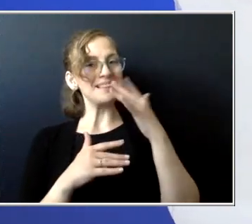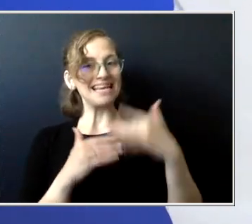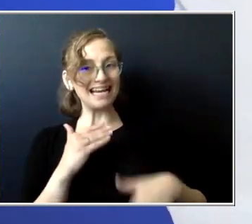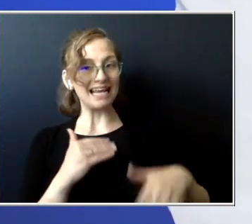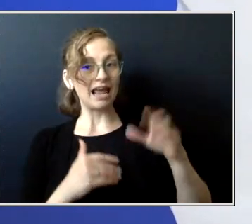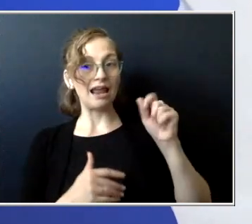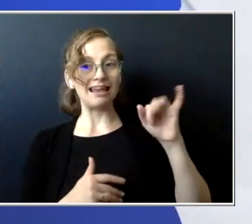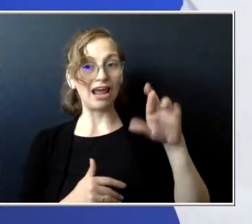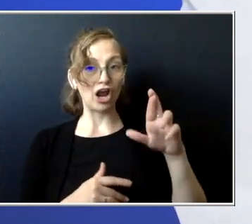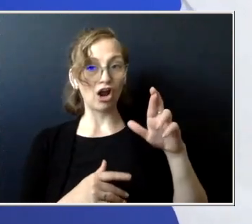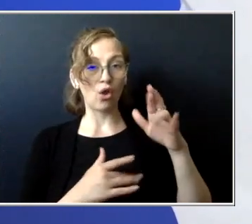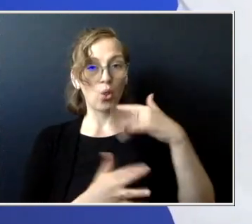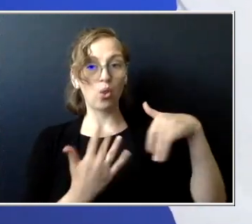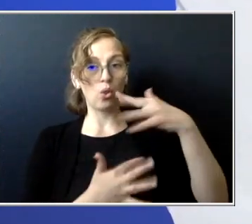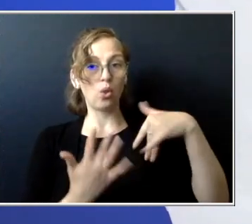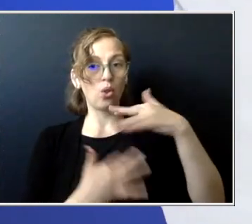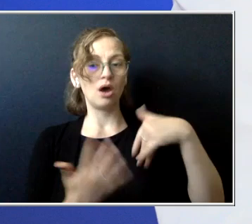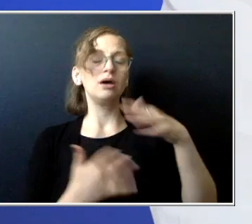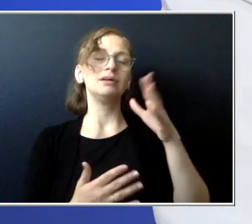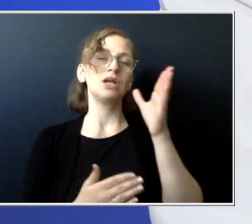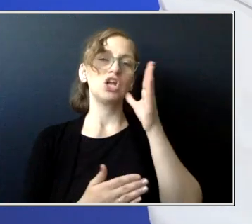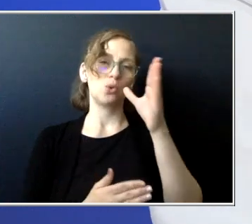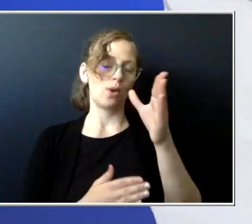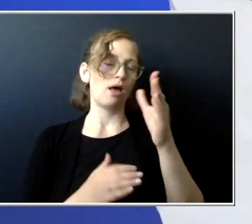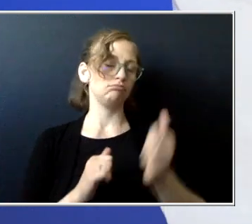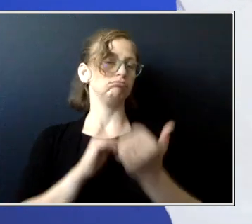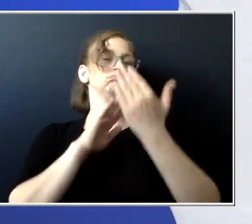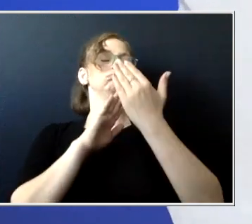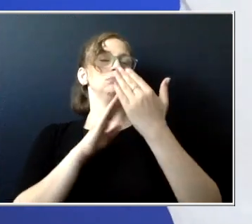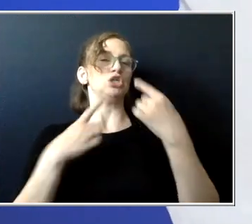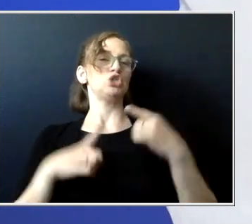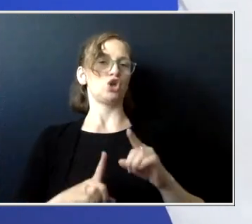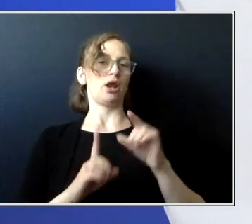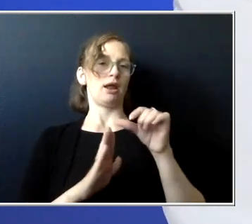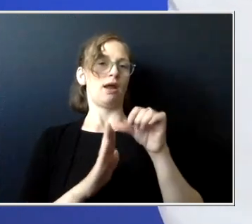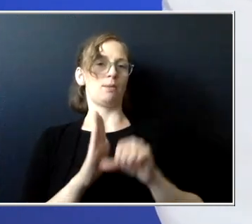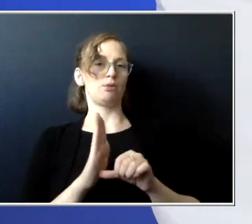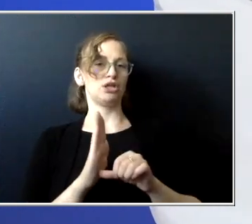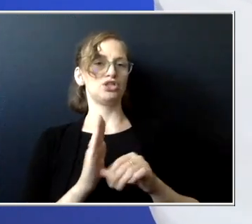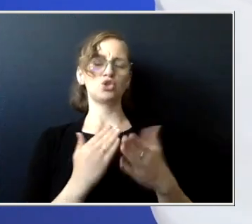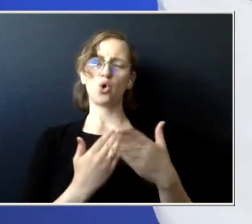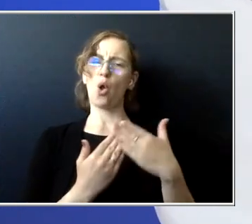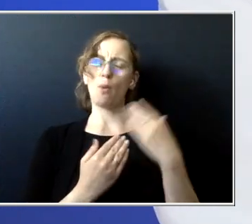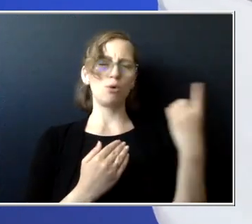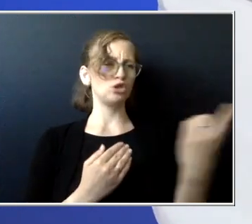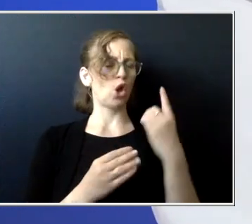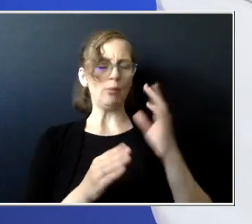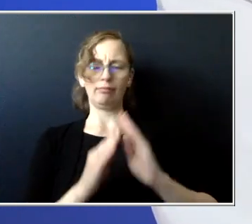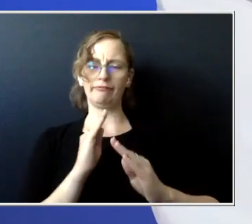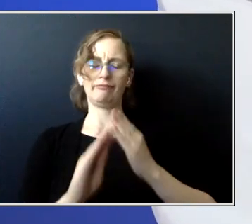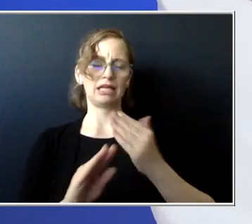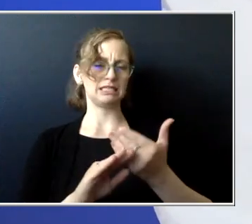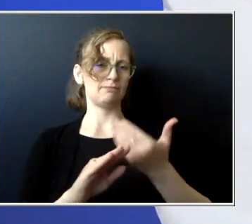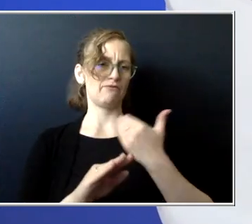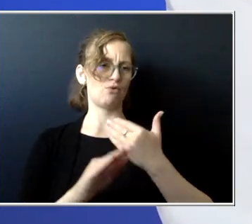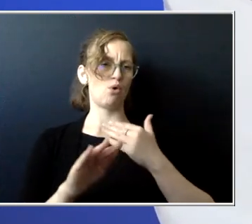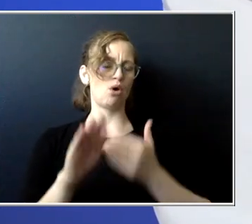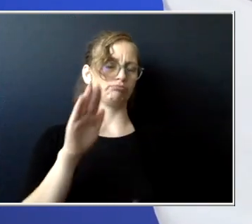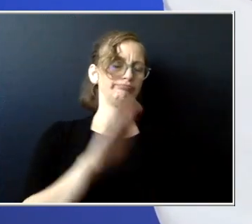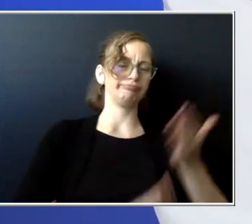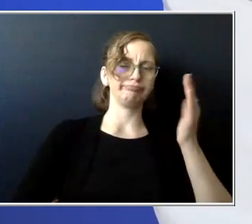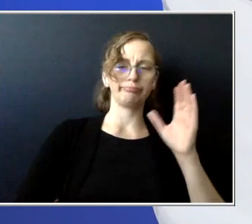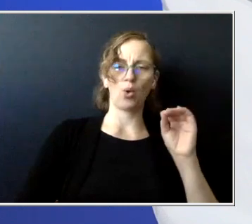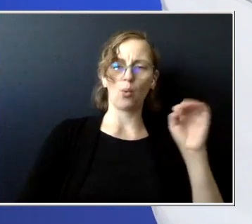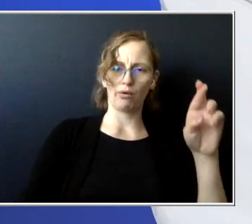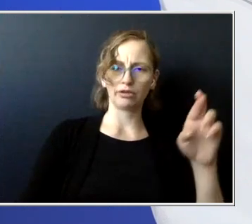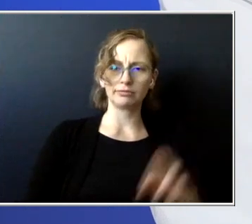intraoperatively. So this is almost always fixed by the time you leave the operating room. And if it isn't, then I find